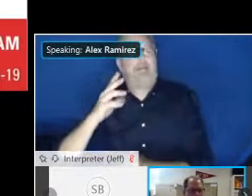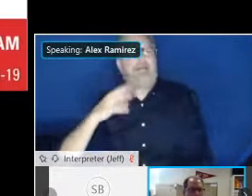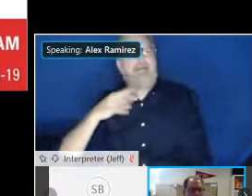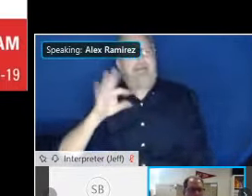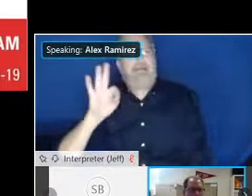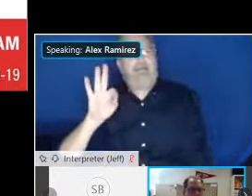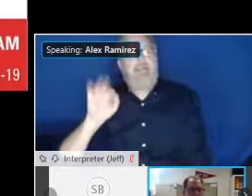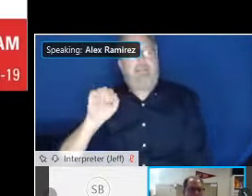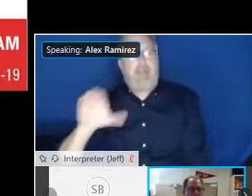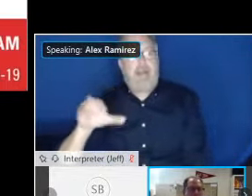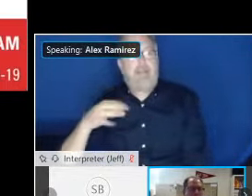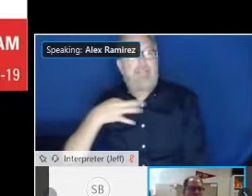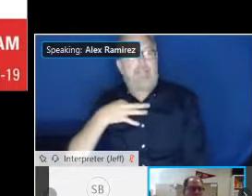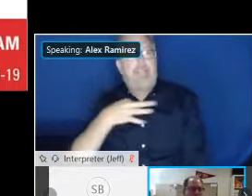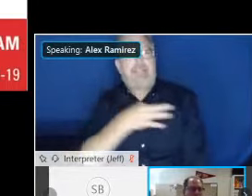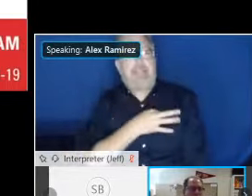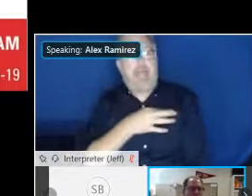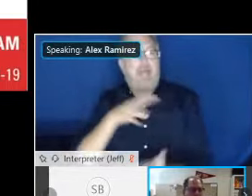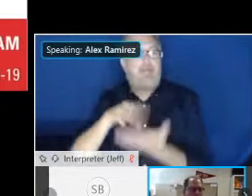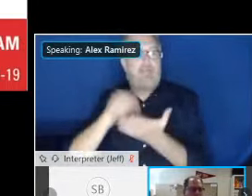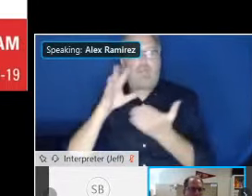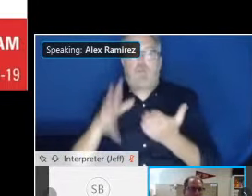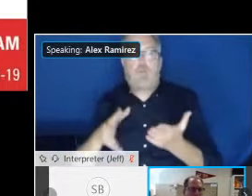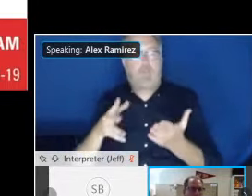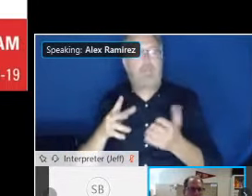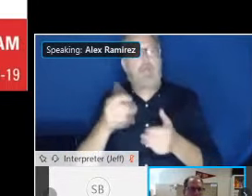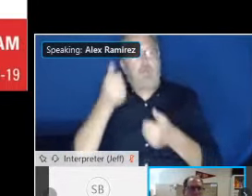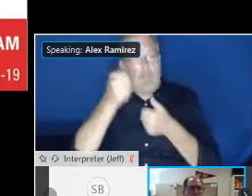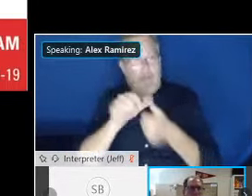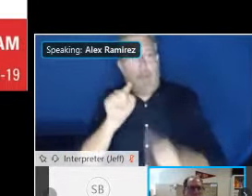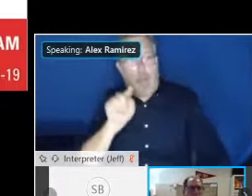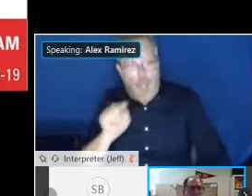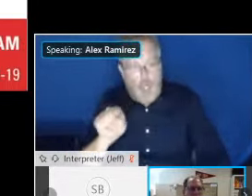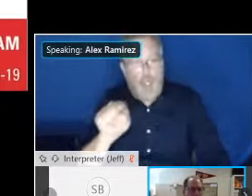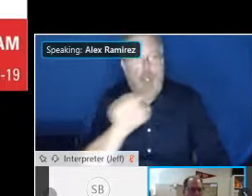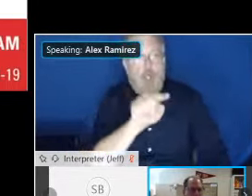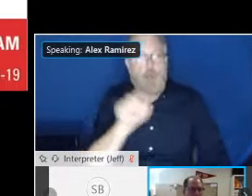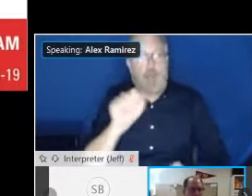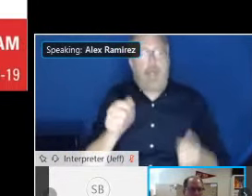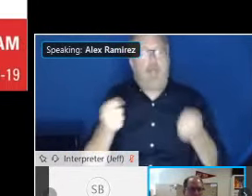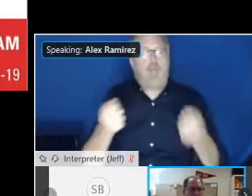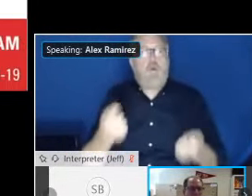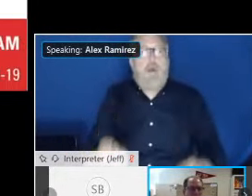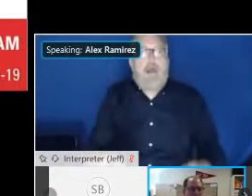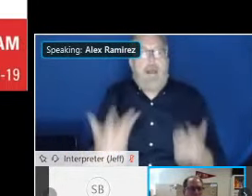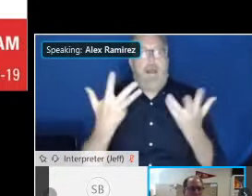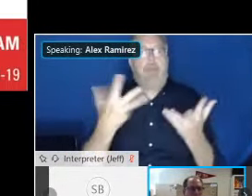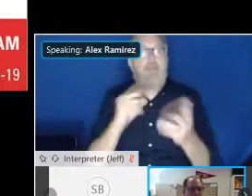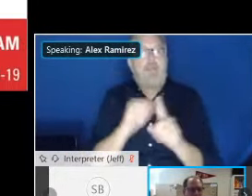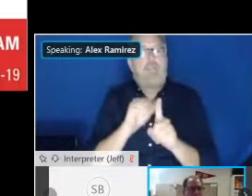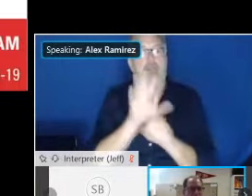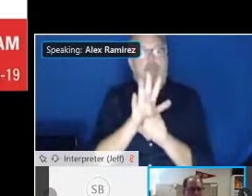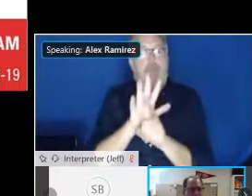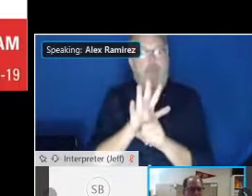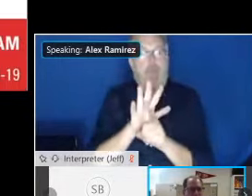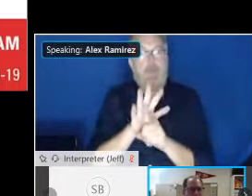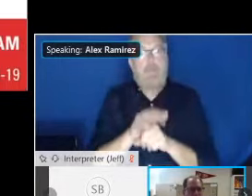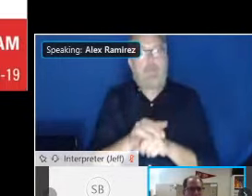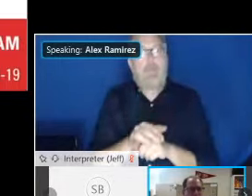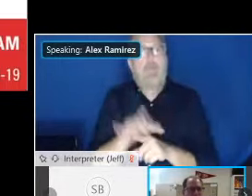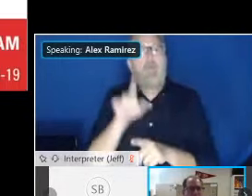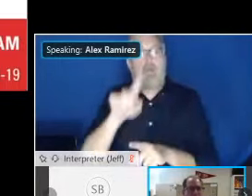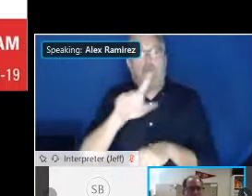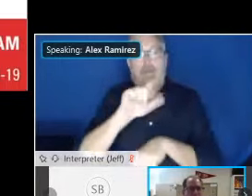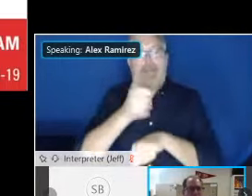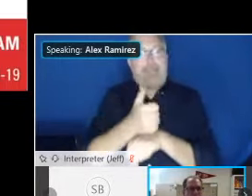students. So remember, you have great control over exposure, and you can implement